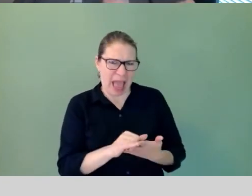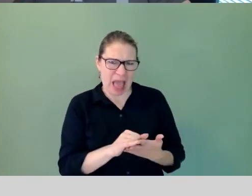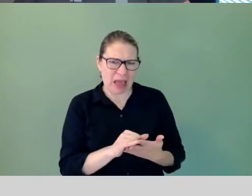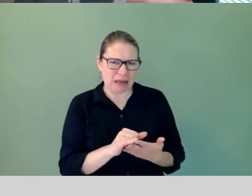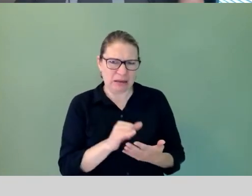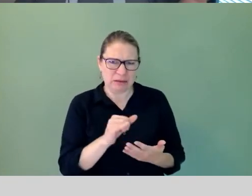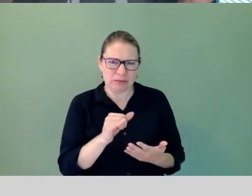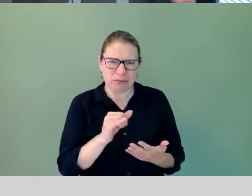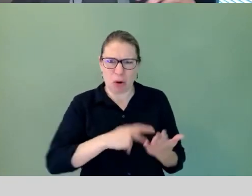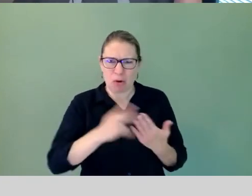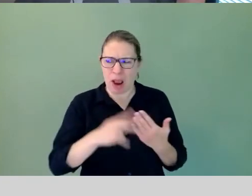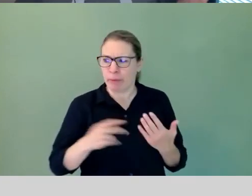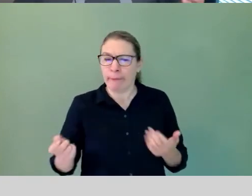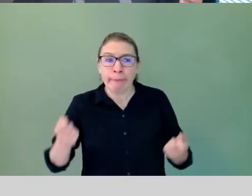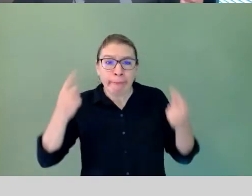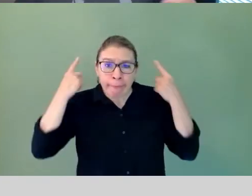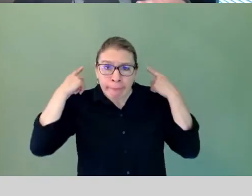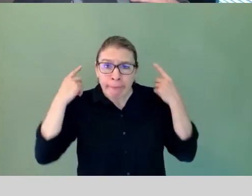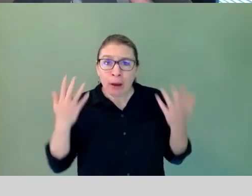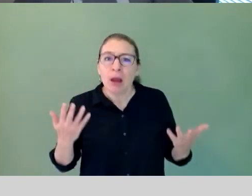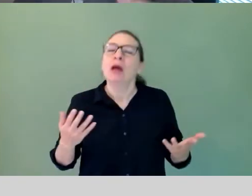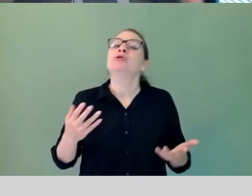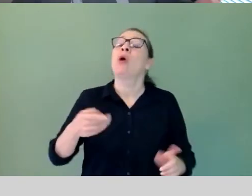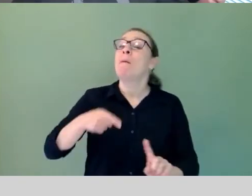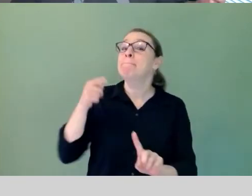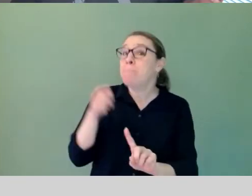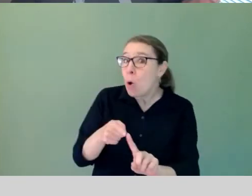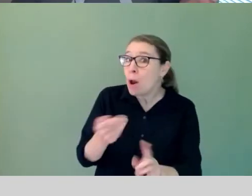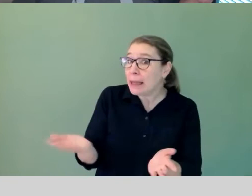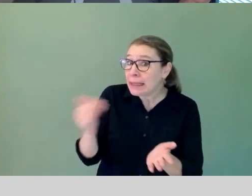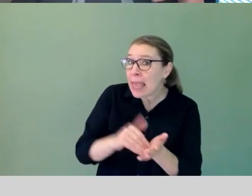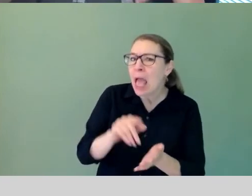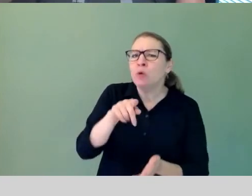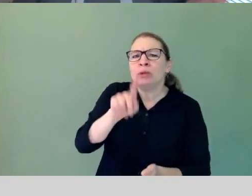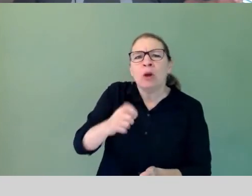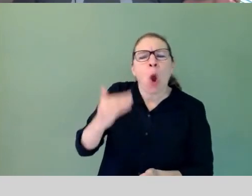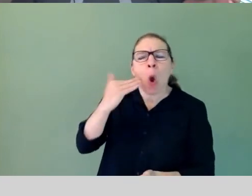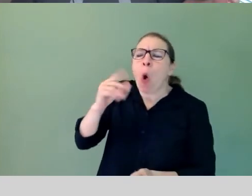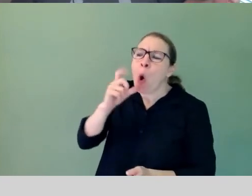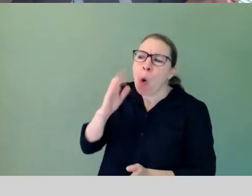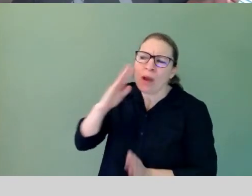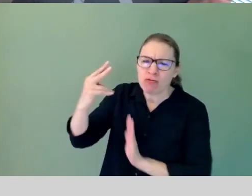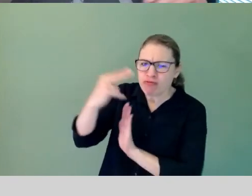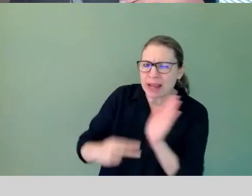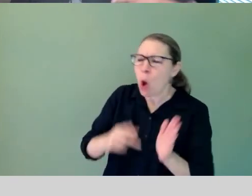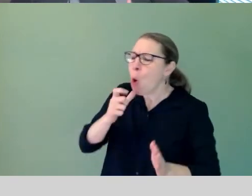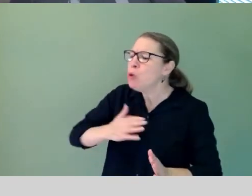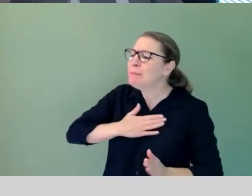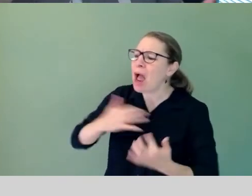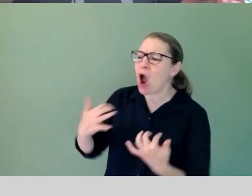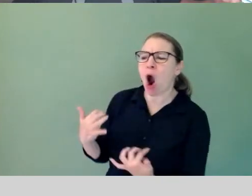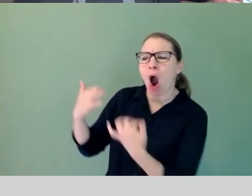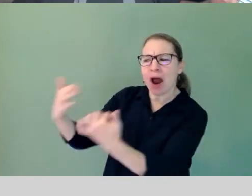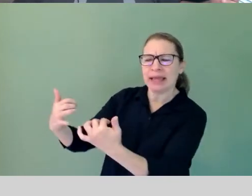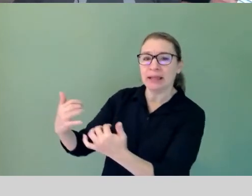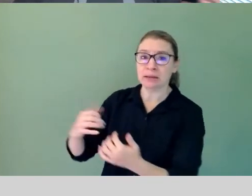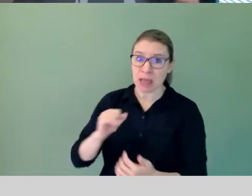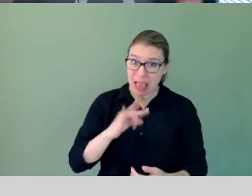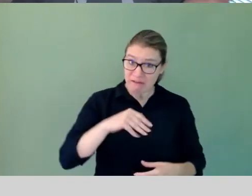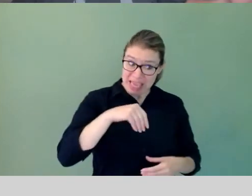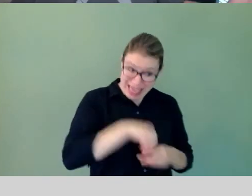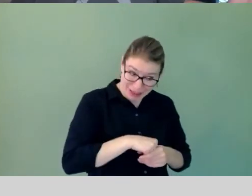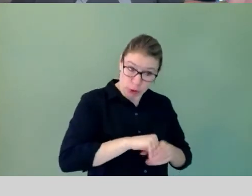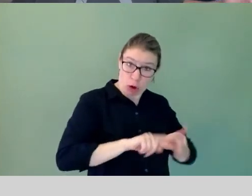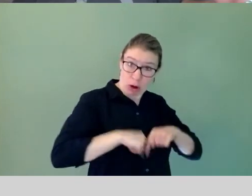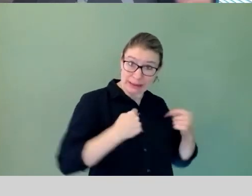But this is all going back to know your audience. Once again, if you're writing for an internal team and you know who your 6 teammates are